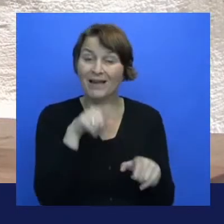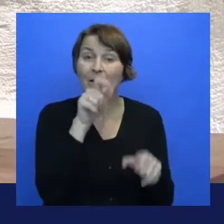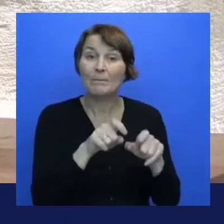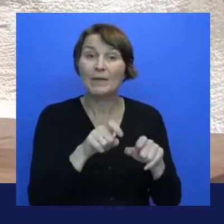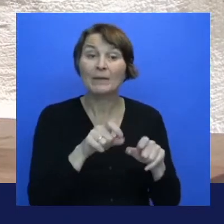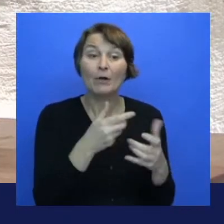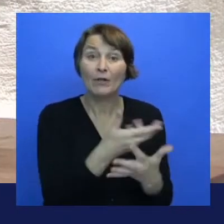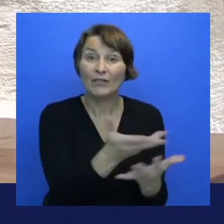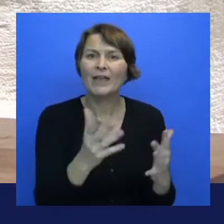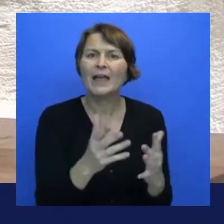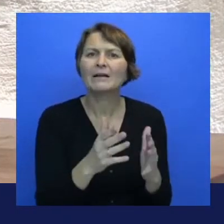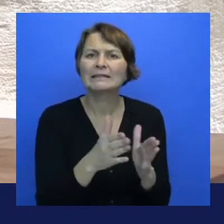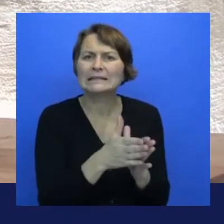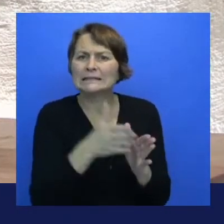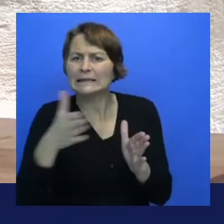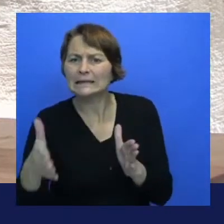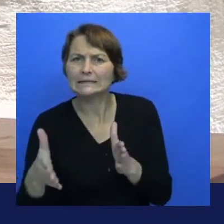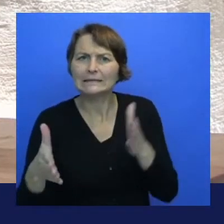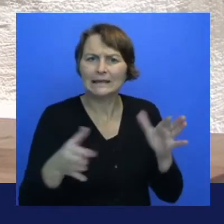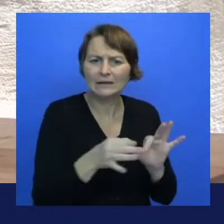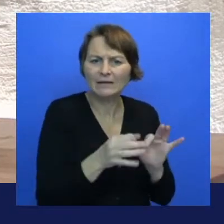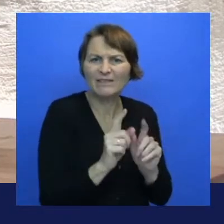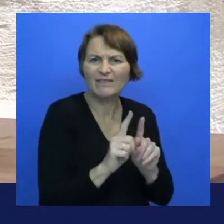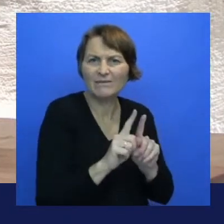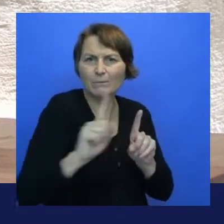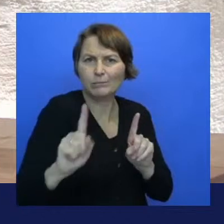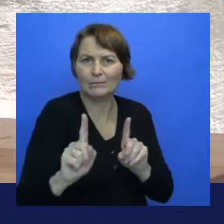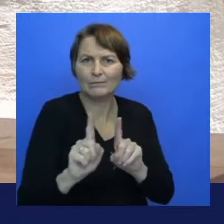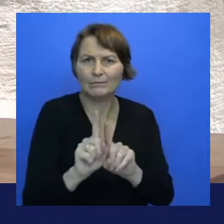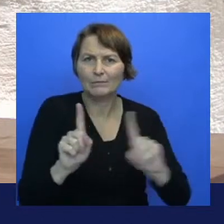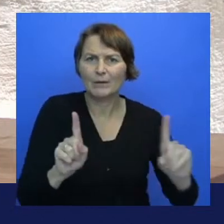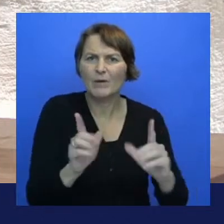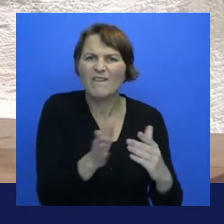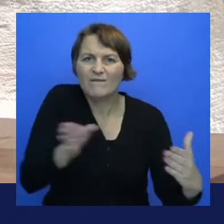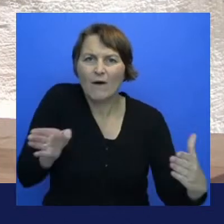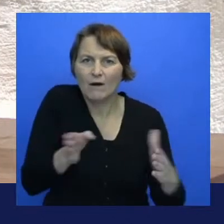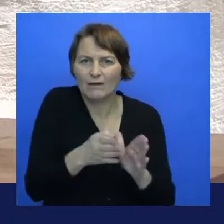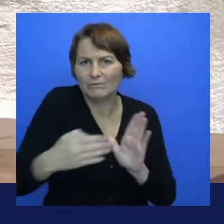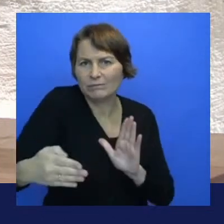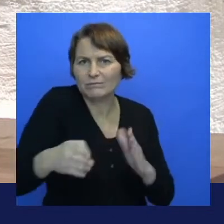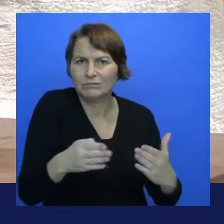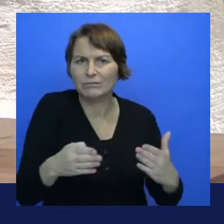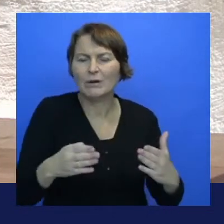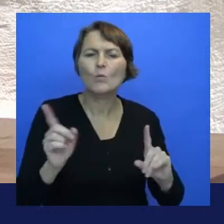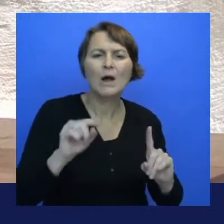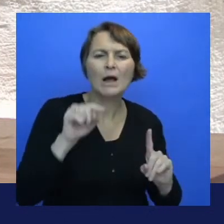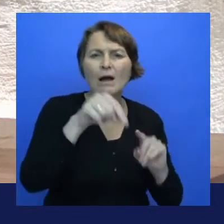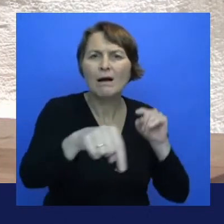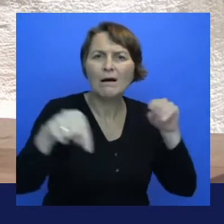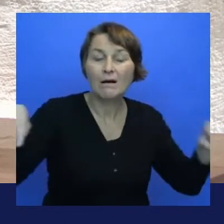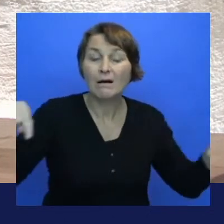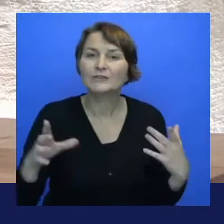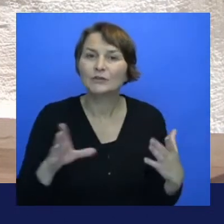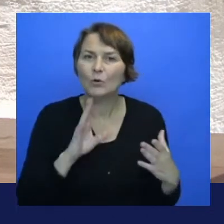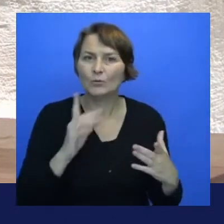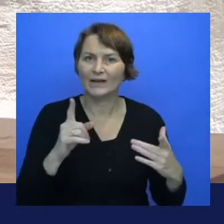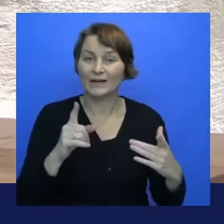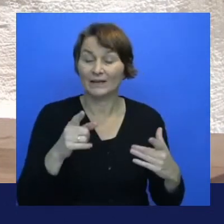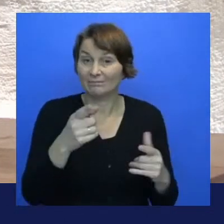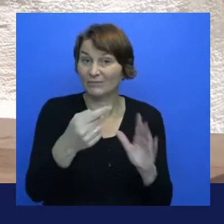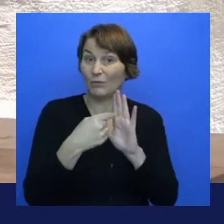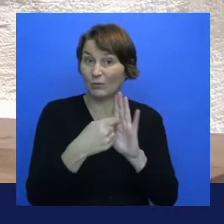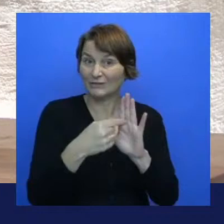they're spending. And it's really helped in a number of places with reopening and places that want to make sure they're managing